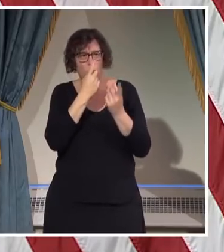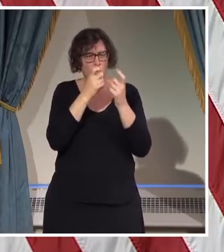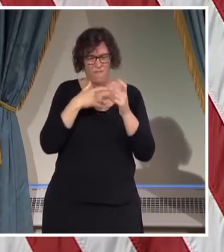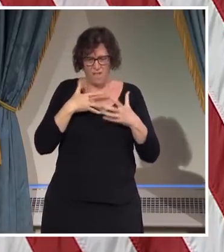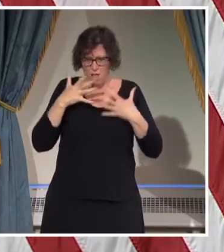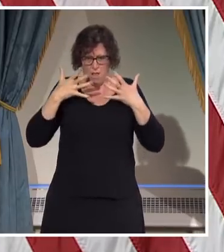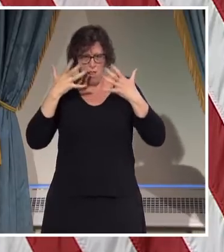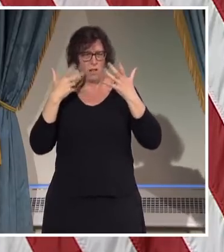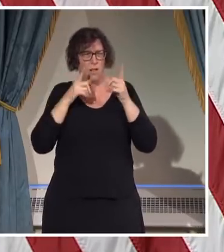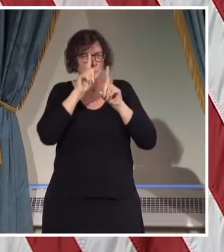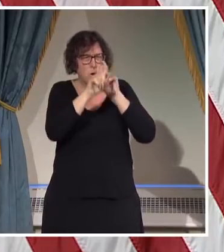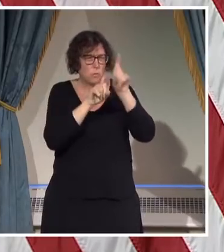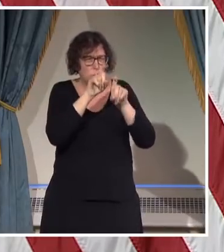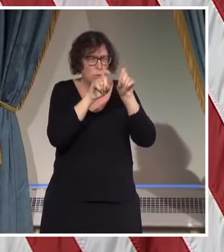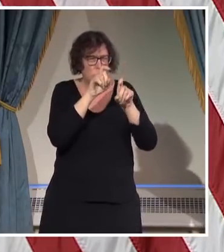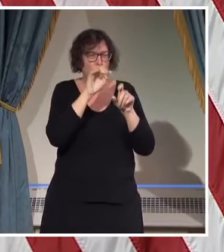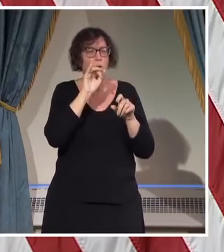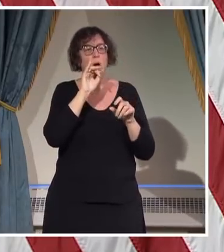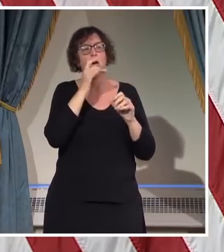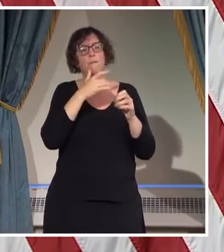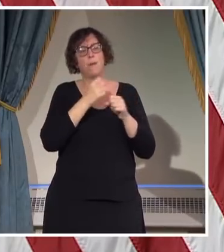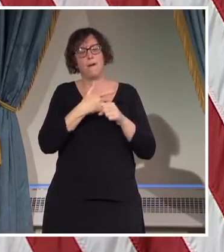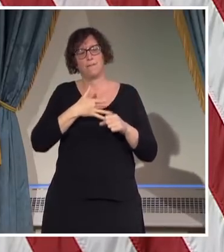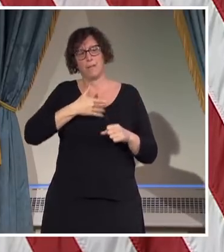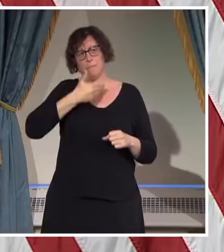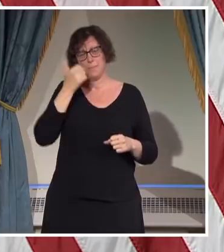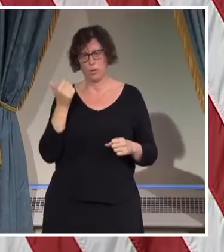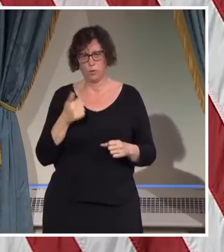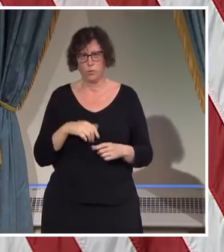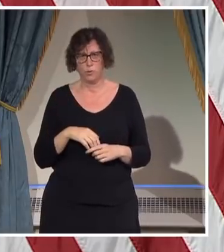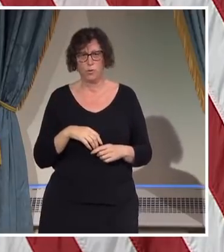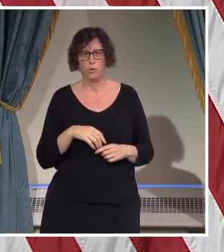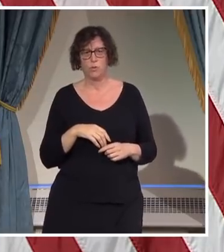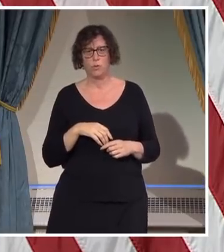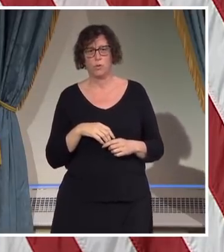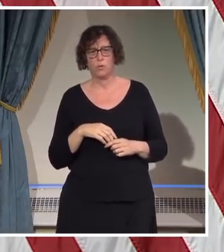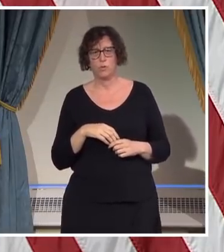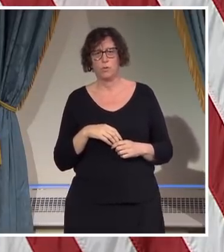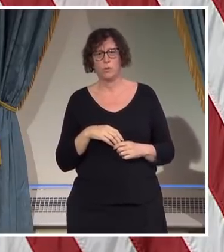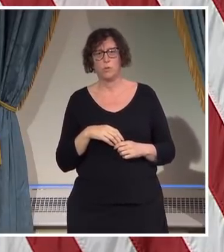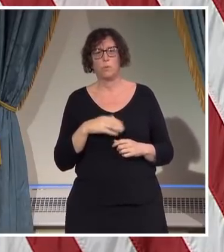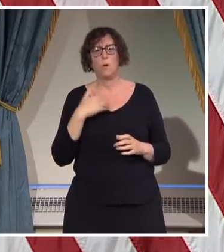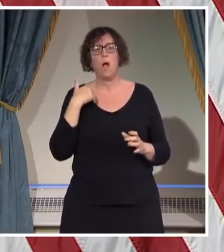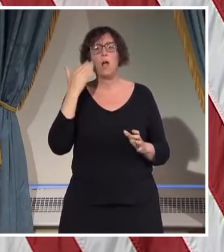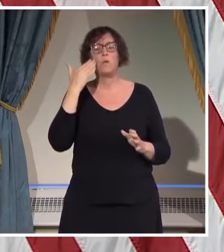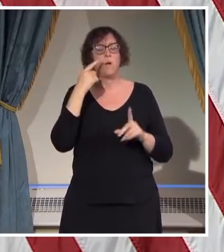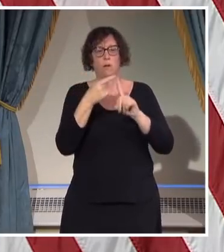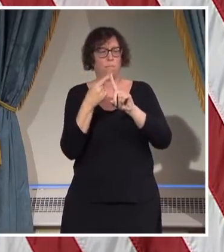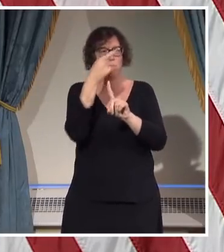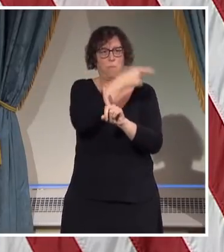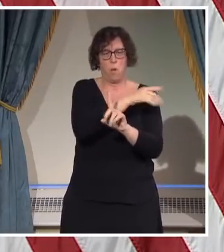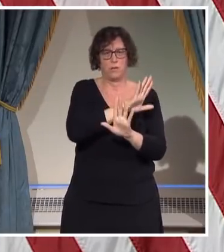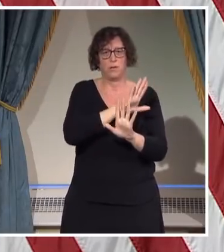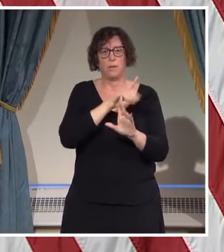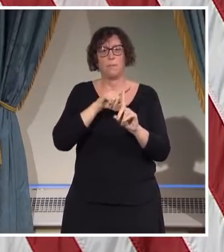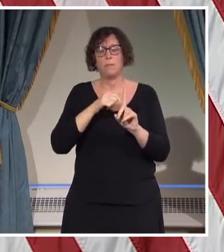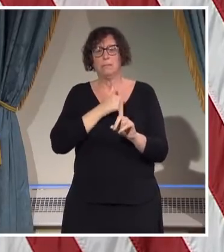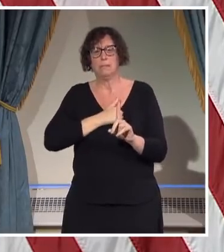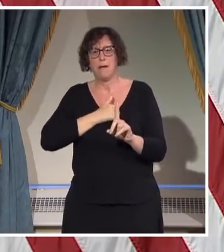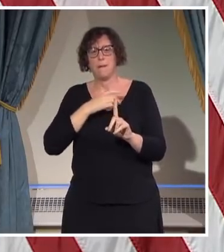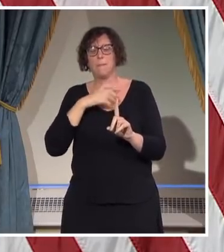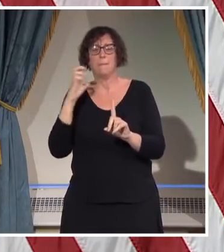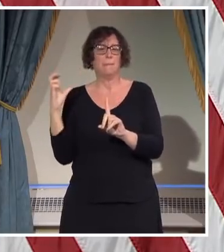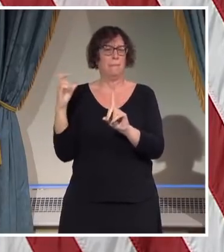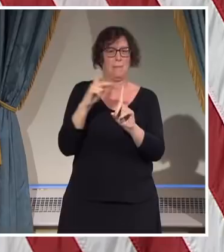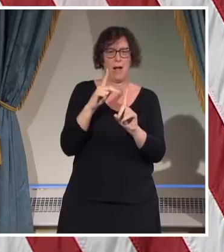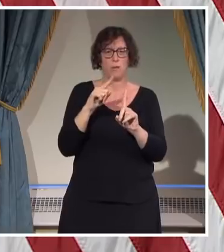that part of the question. To the part of the question, and we'll get you the follow-up on the numbers, Matt. I don't have them at my fingertips. On